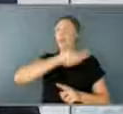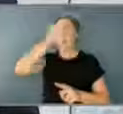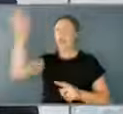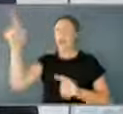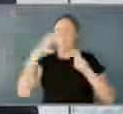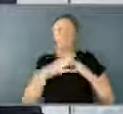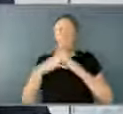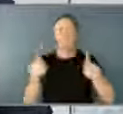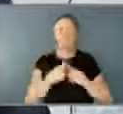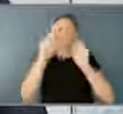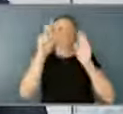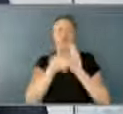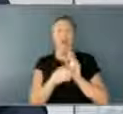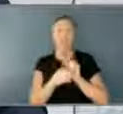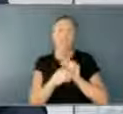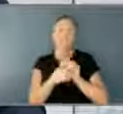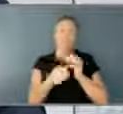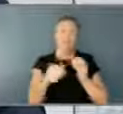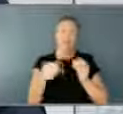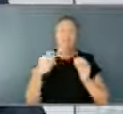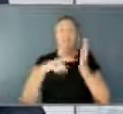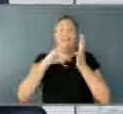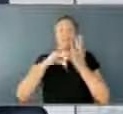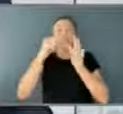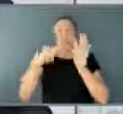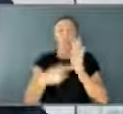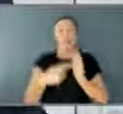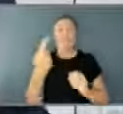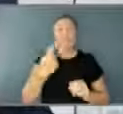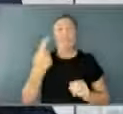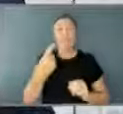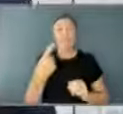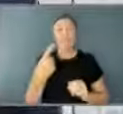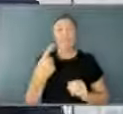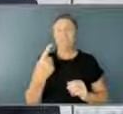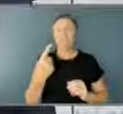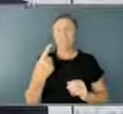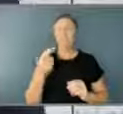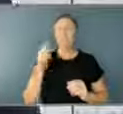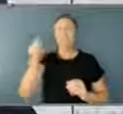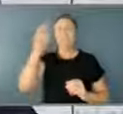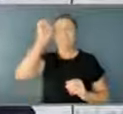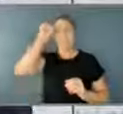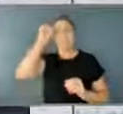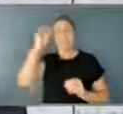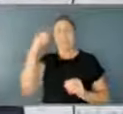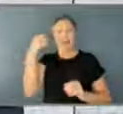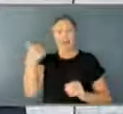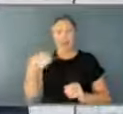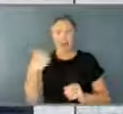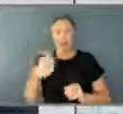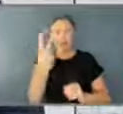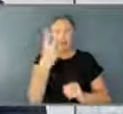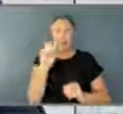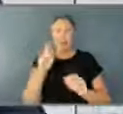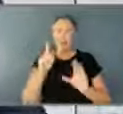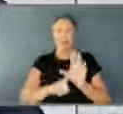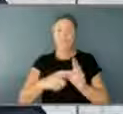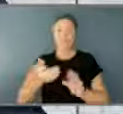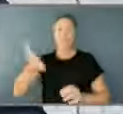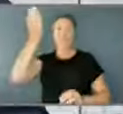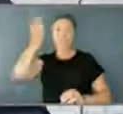and so we spoke about that today, remembering that it is 20 years since September 11, and we stood with the